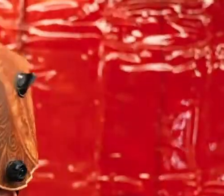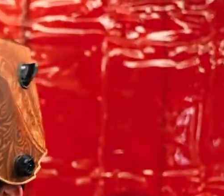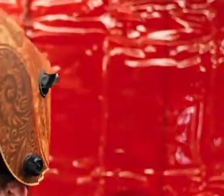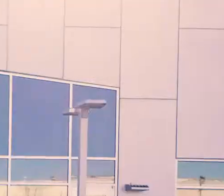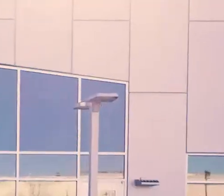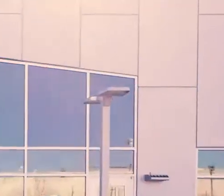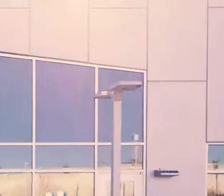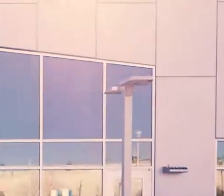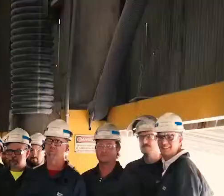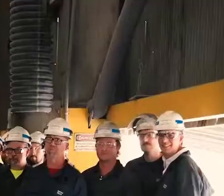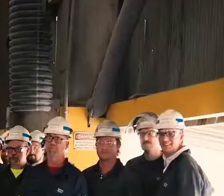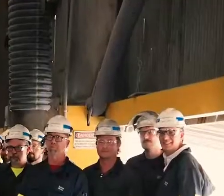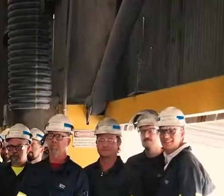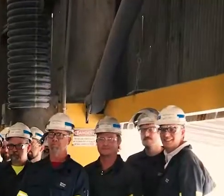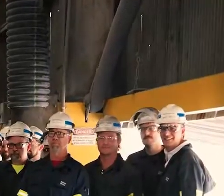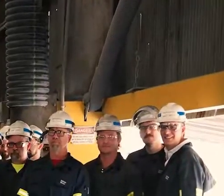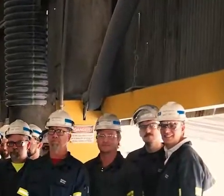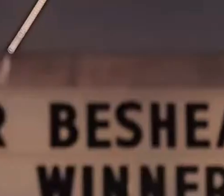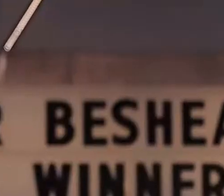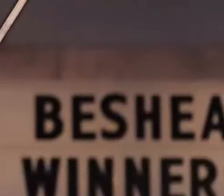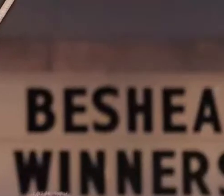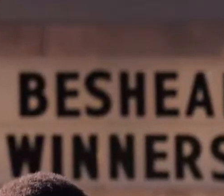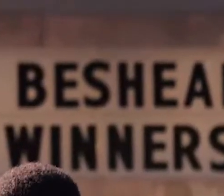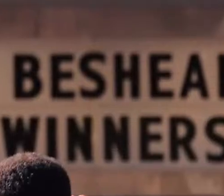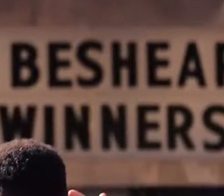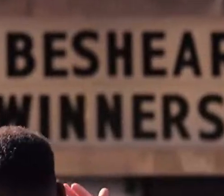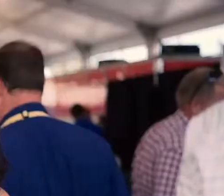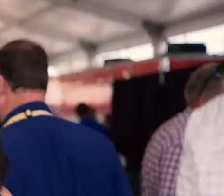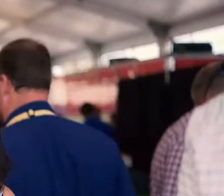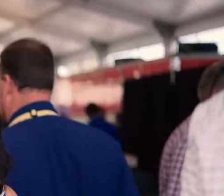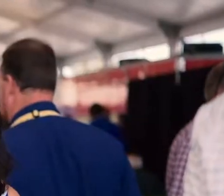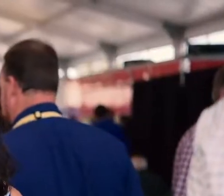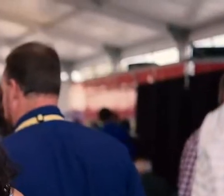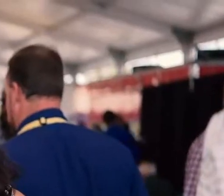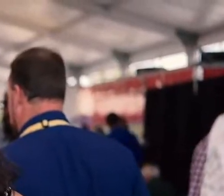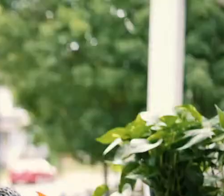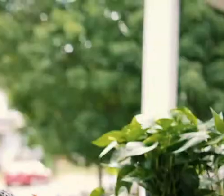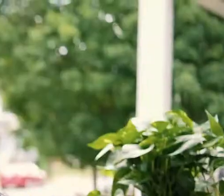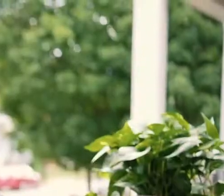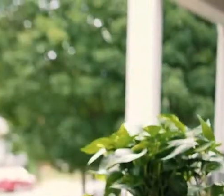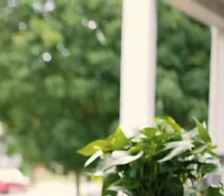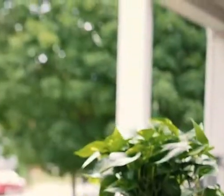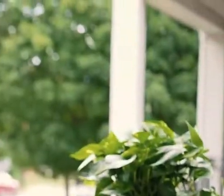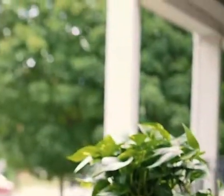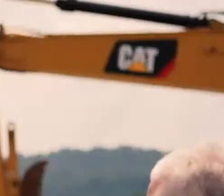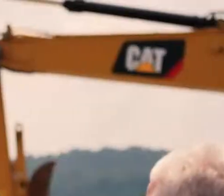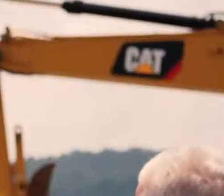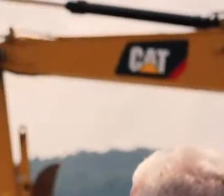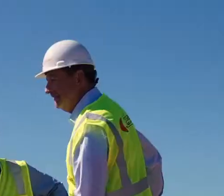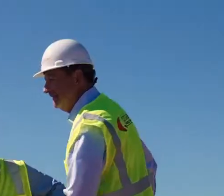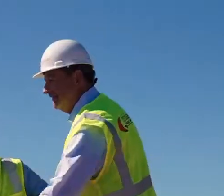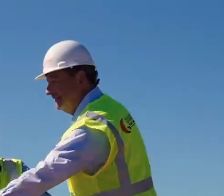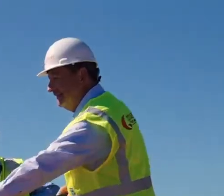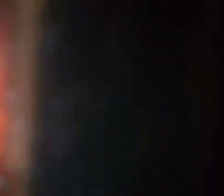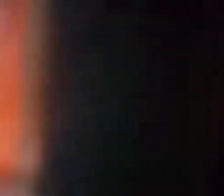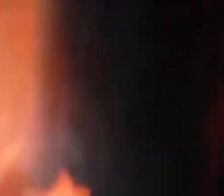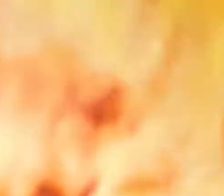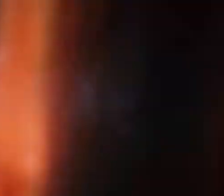way to create a brighter future by working together, by leading with our values of kindness and hard